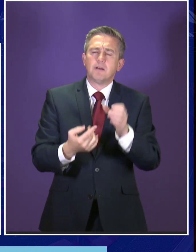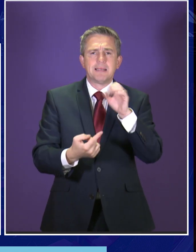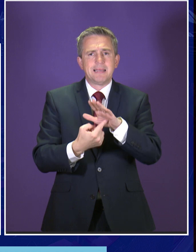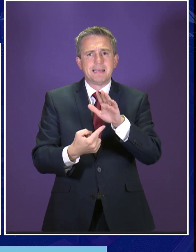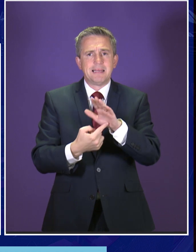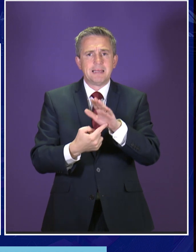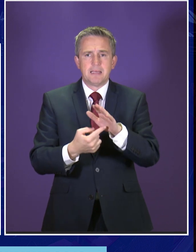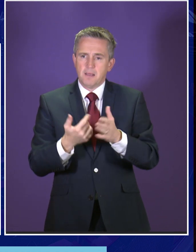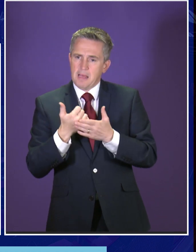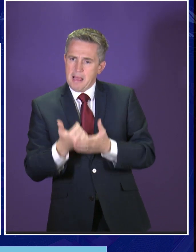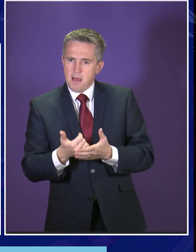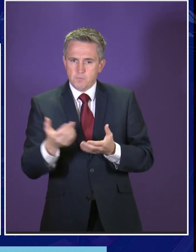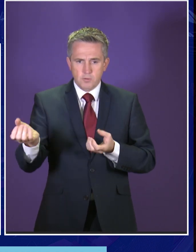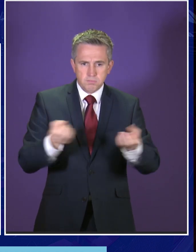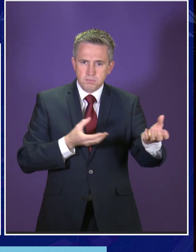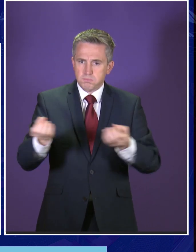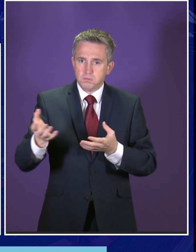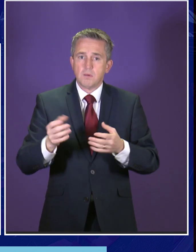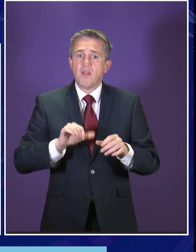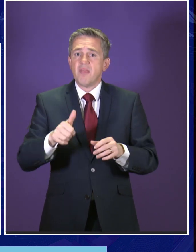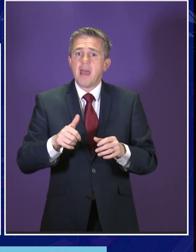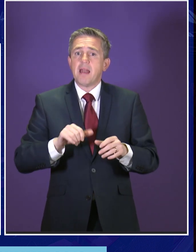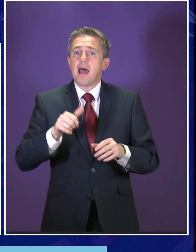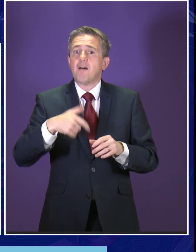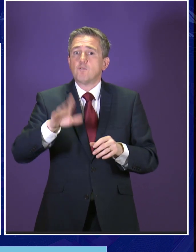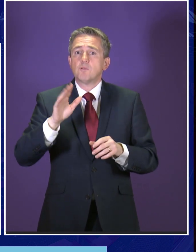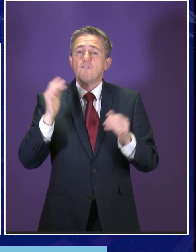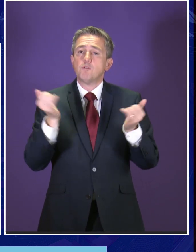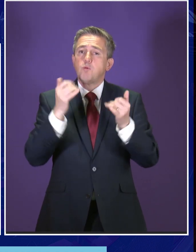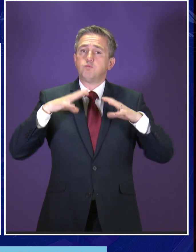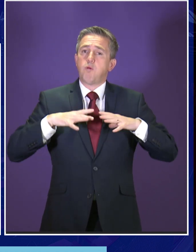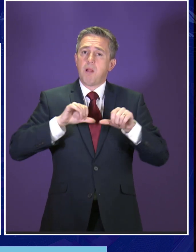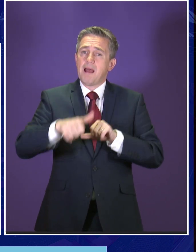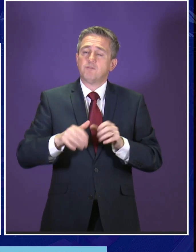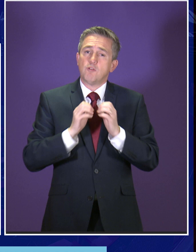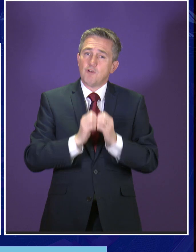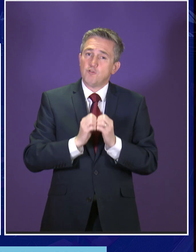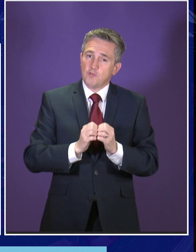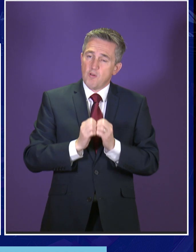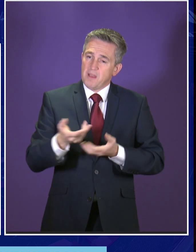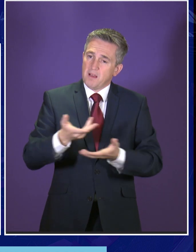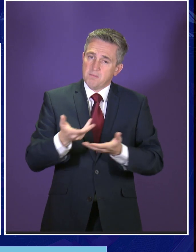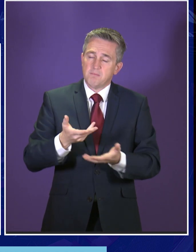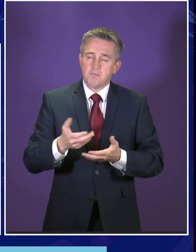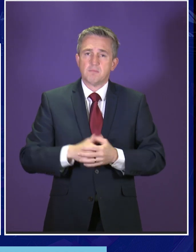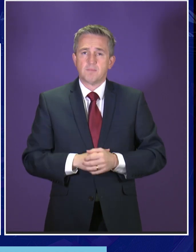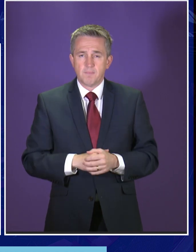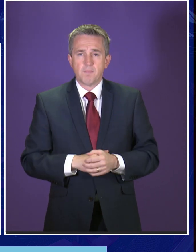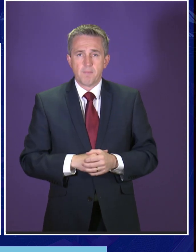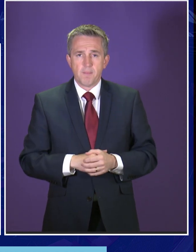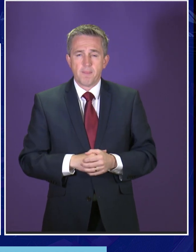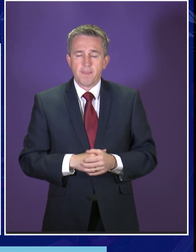their work into informal contexts like drinking together late into the night after rehearsals. So I'm talking about